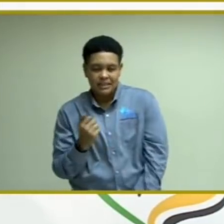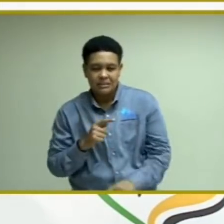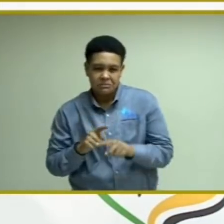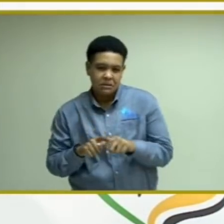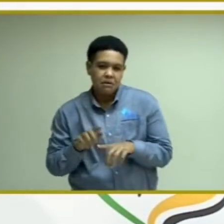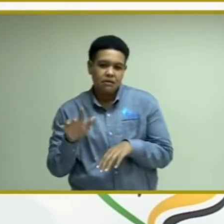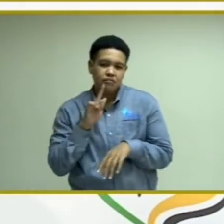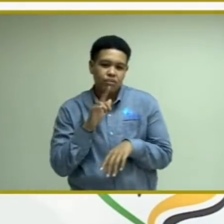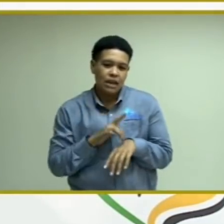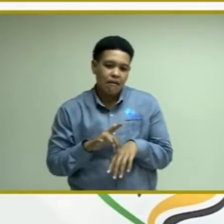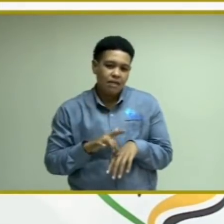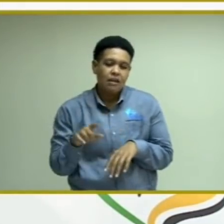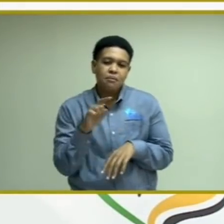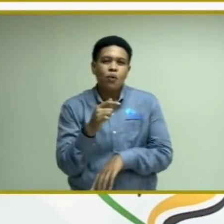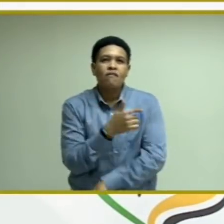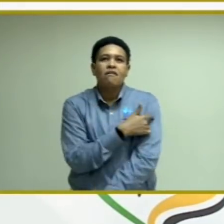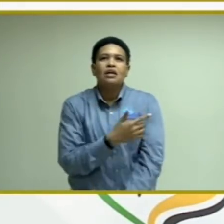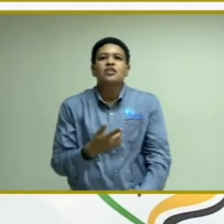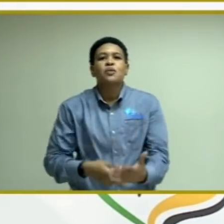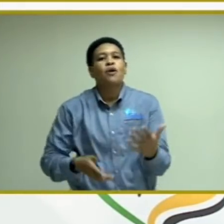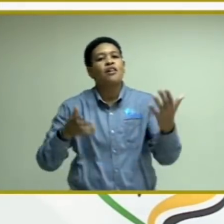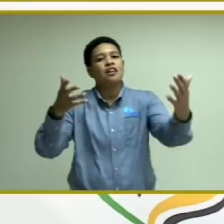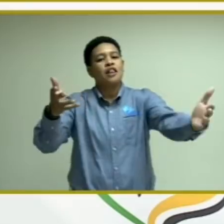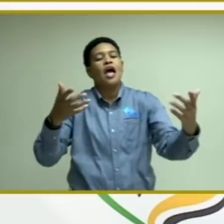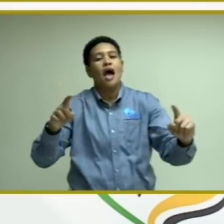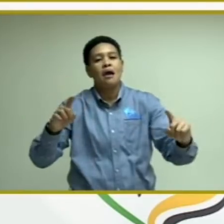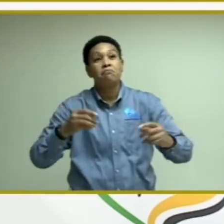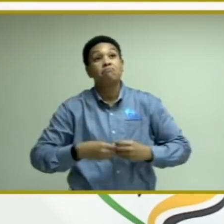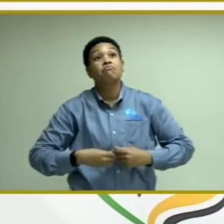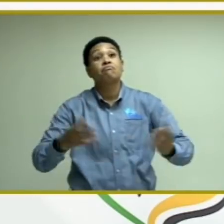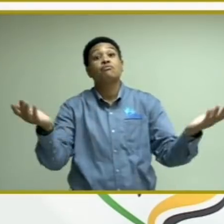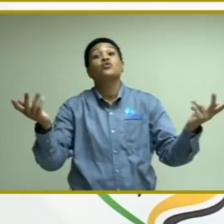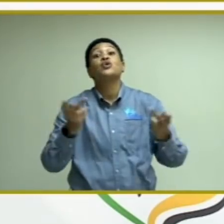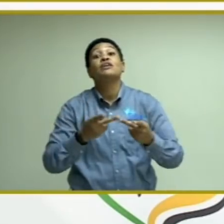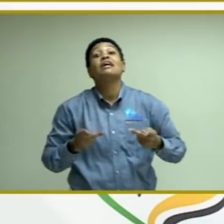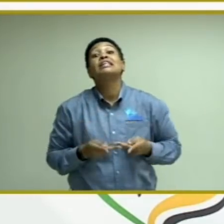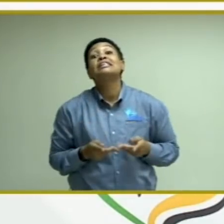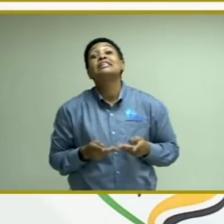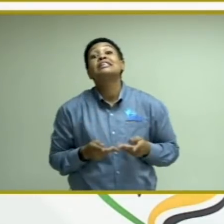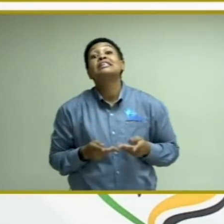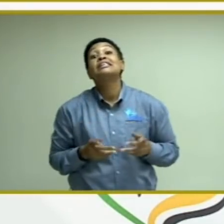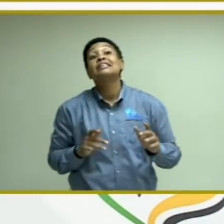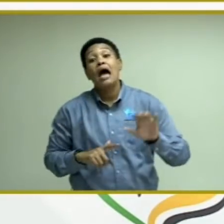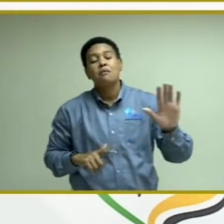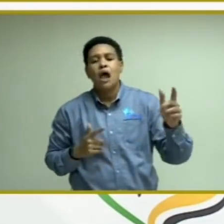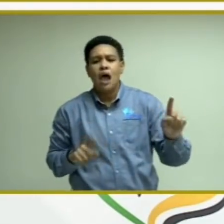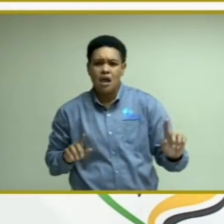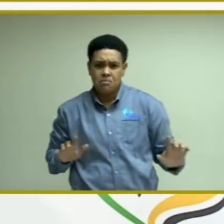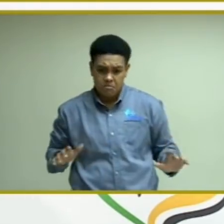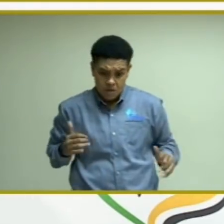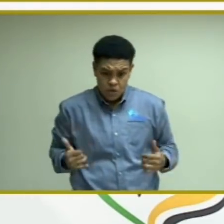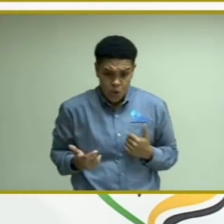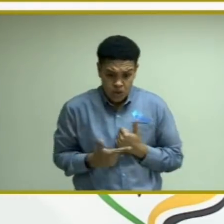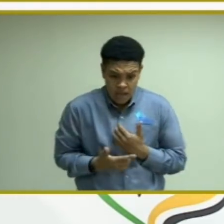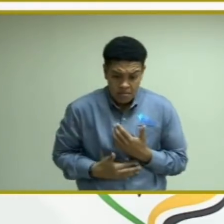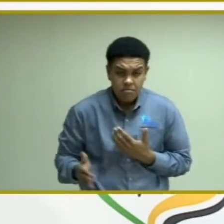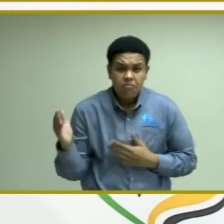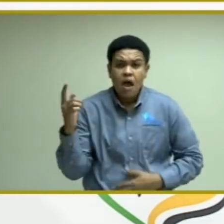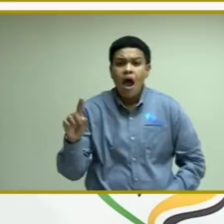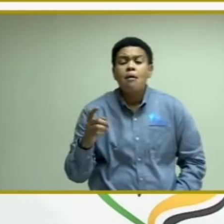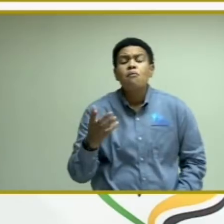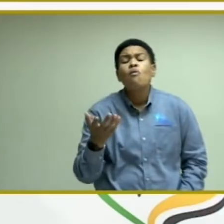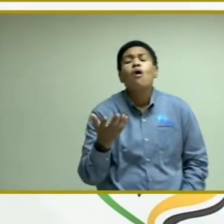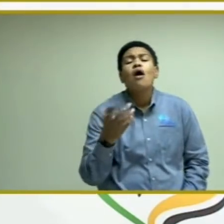the availability of those vaccines to the facility at the time. At this point in time, there